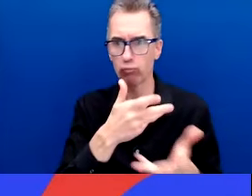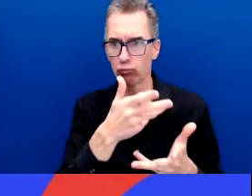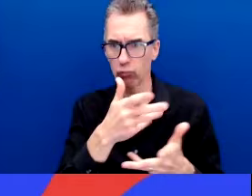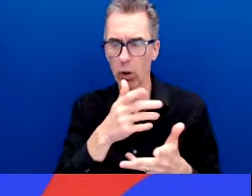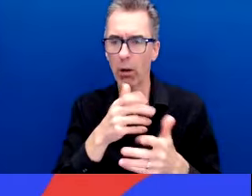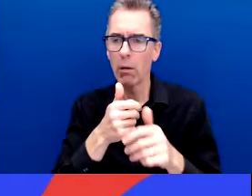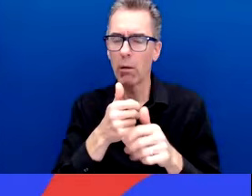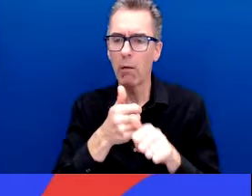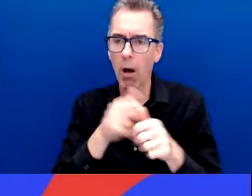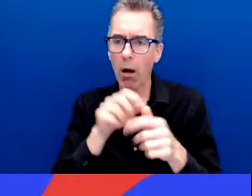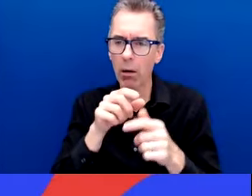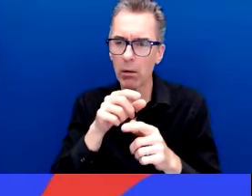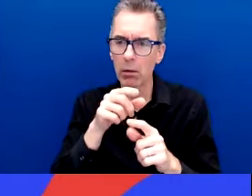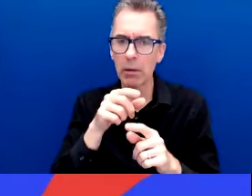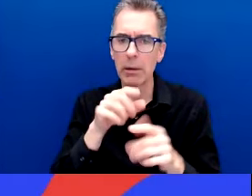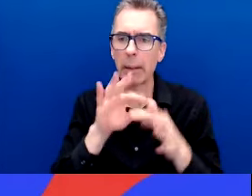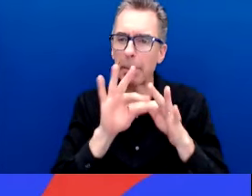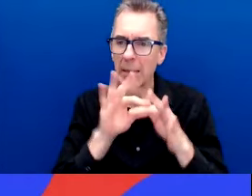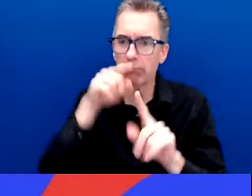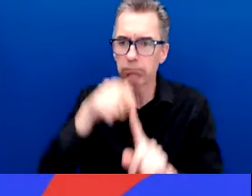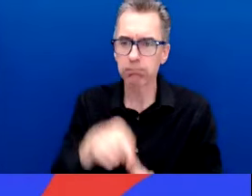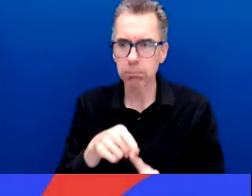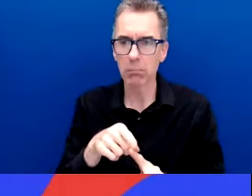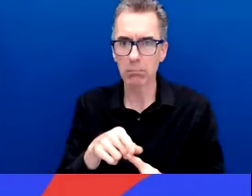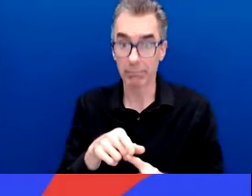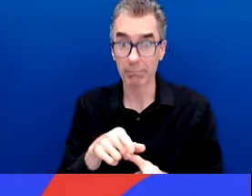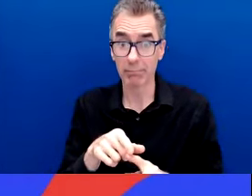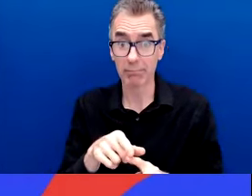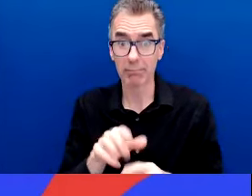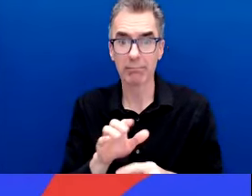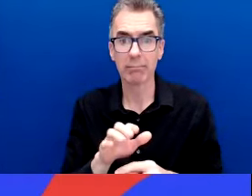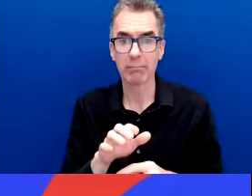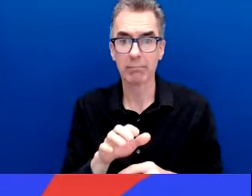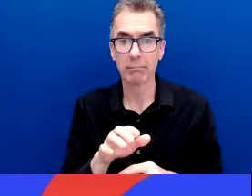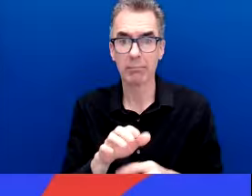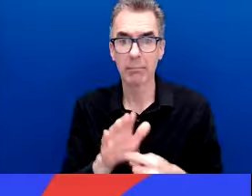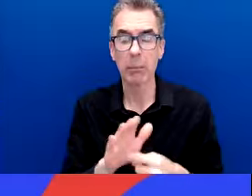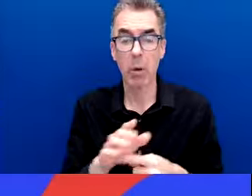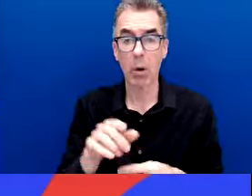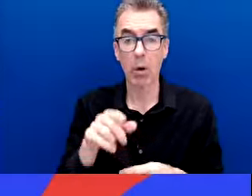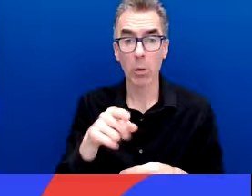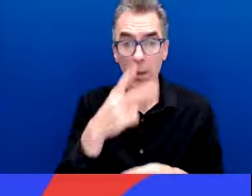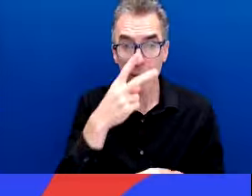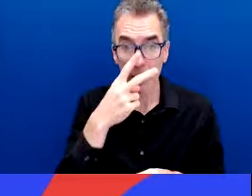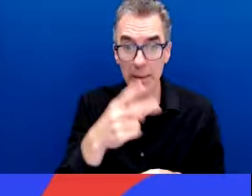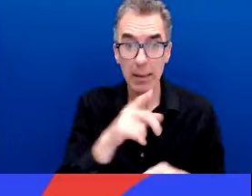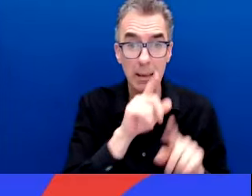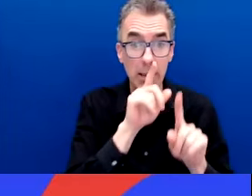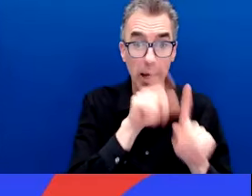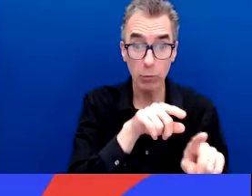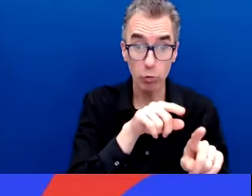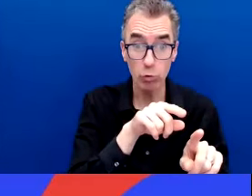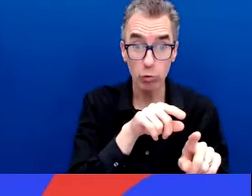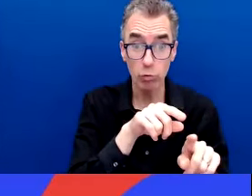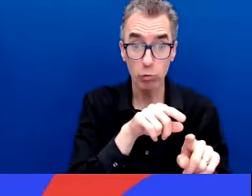feedback right into your exercises. So the little wheel on the side of each of the answers, you